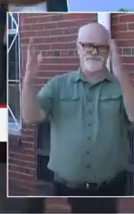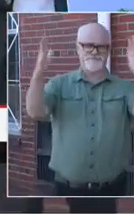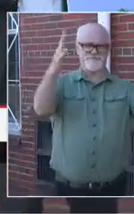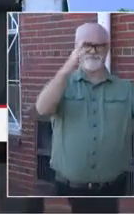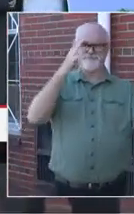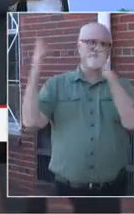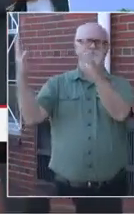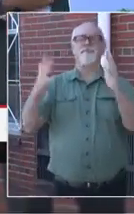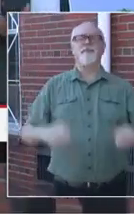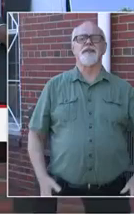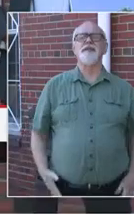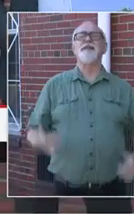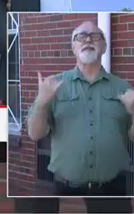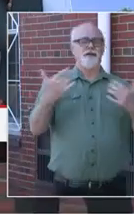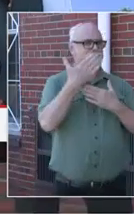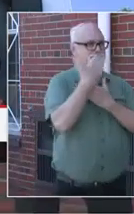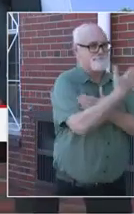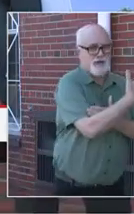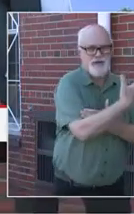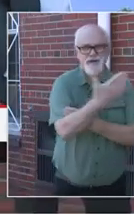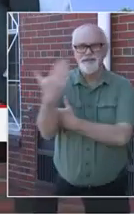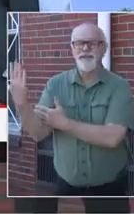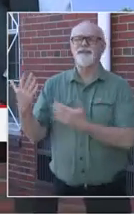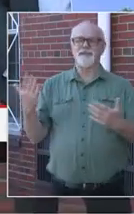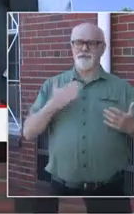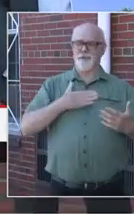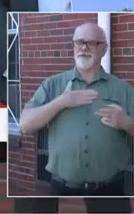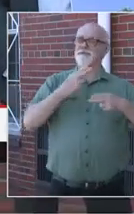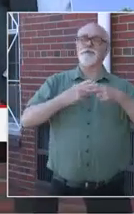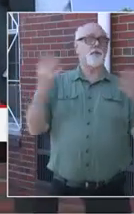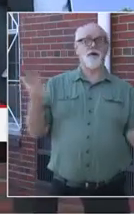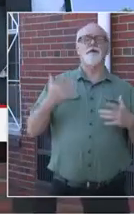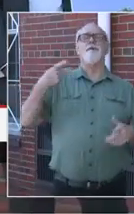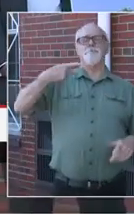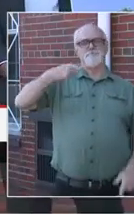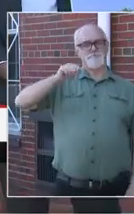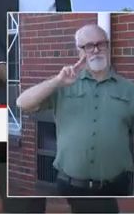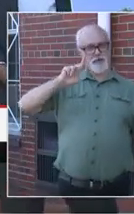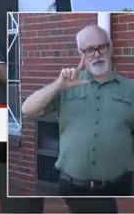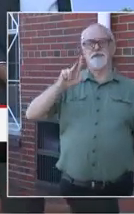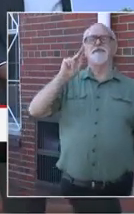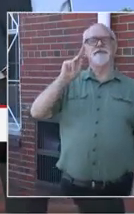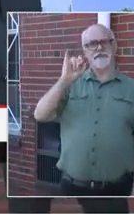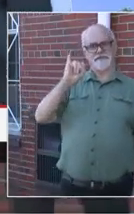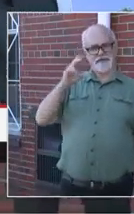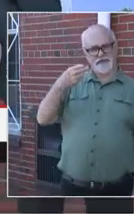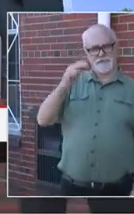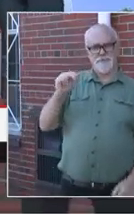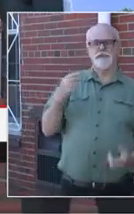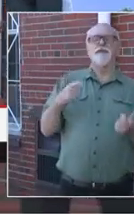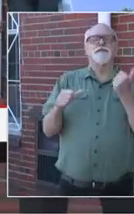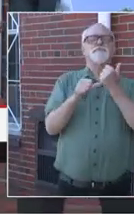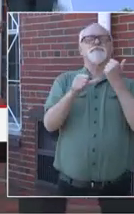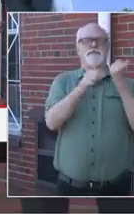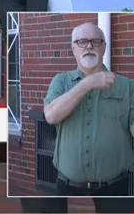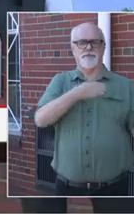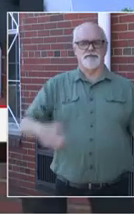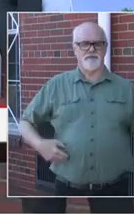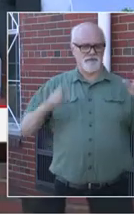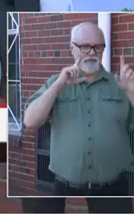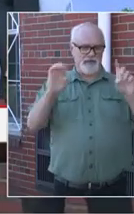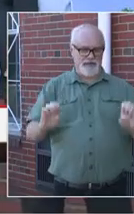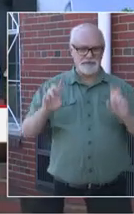Well, good morning, Burroughs Rams. My name is Paul Kine. I am the Deputy Mayor for Education, and I bring greetings on behalf of Mayor